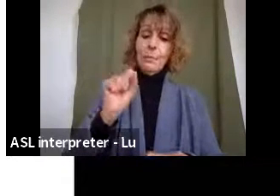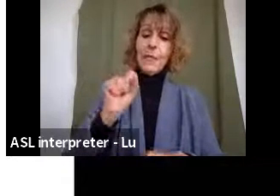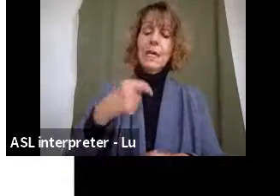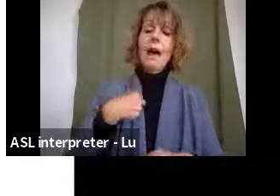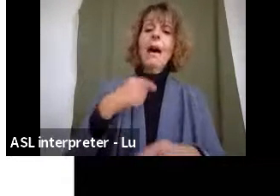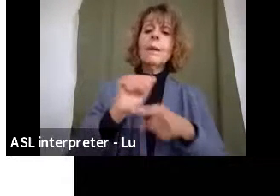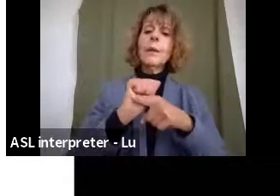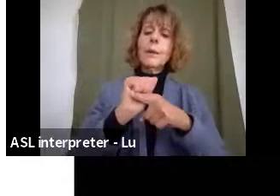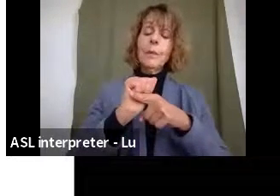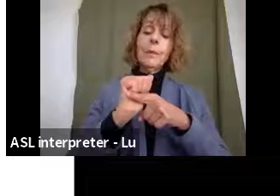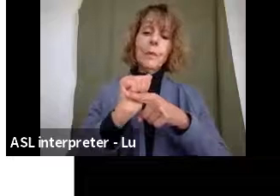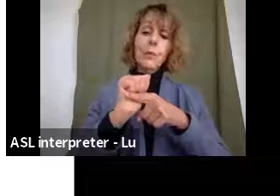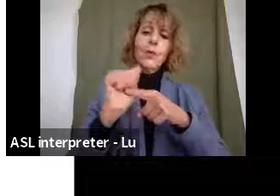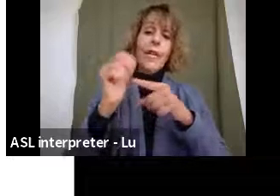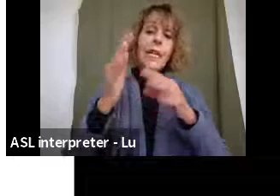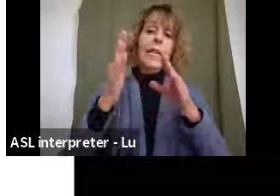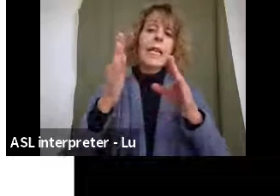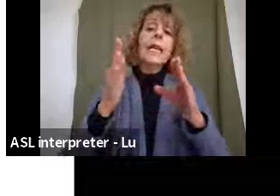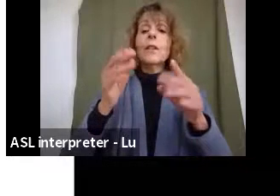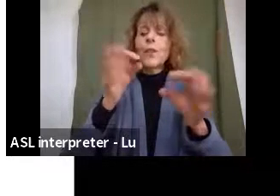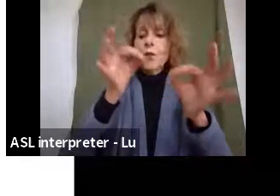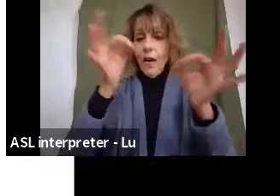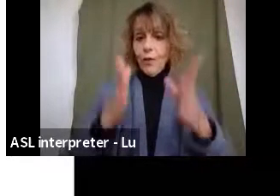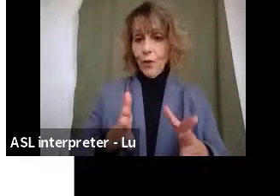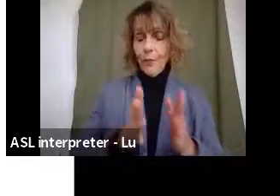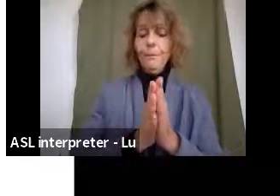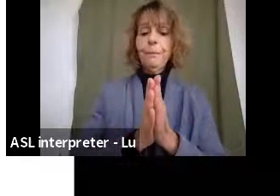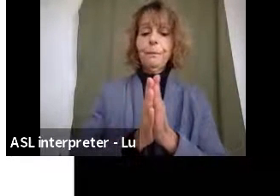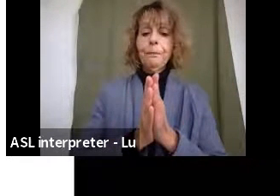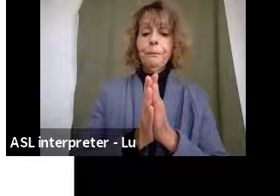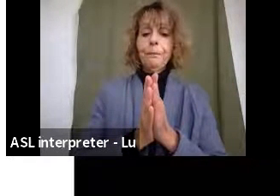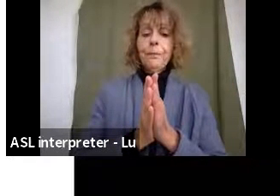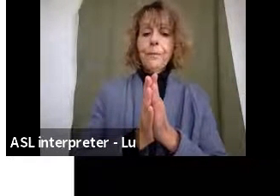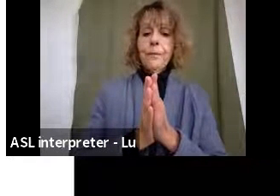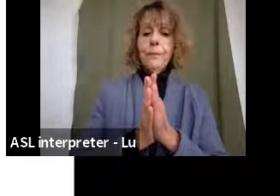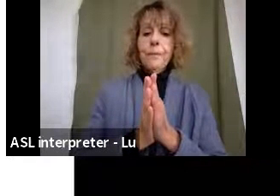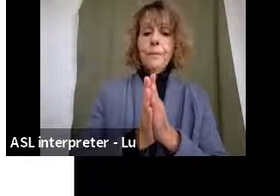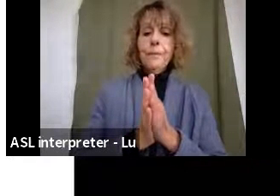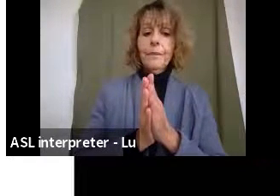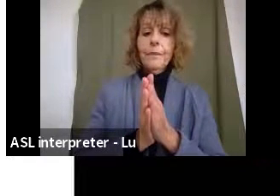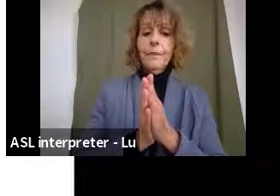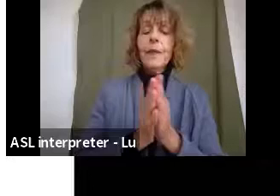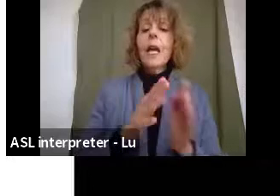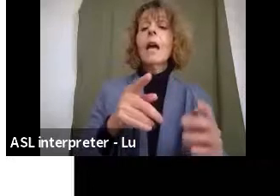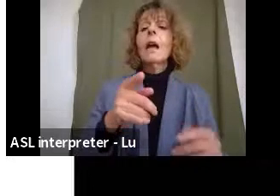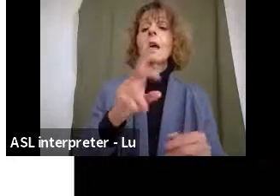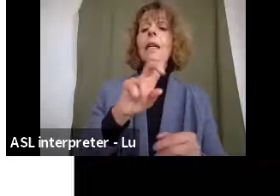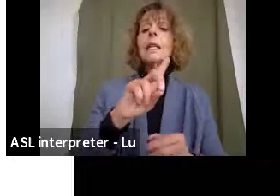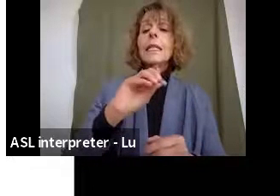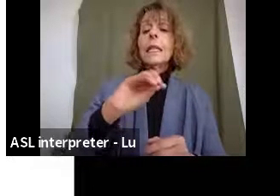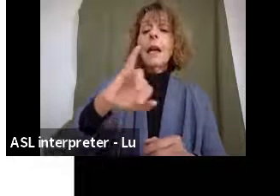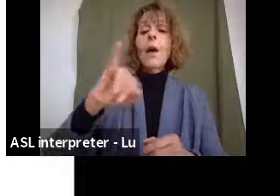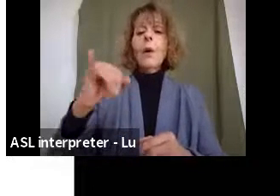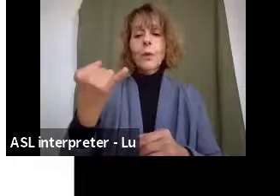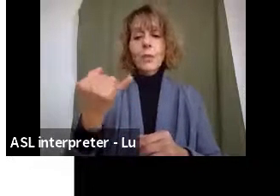of Stacy's, and the Department of Justice has had really a long-standing concern about access to